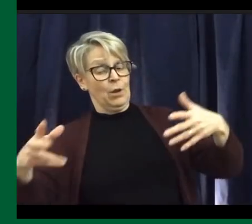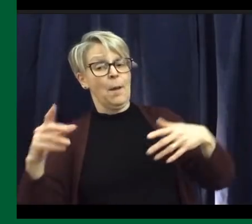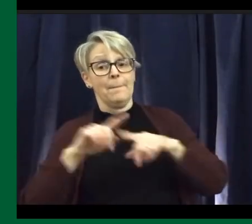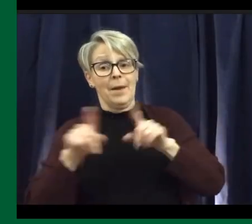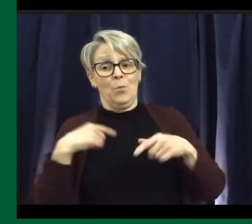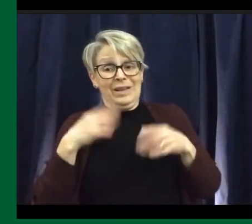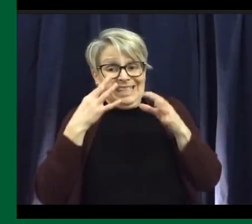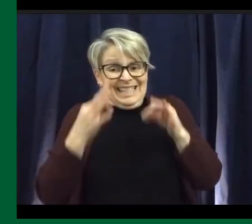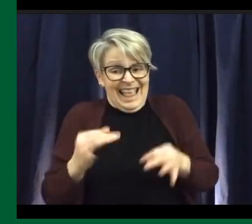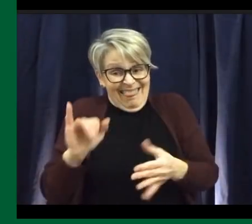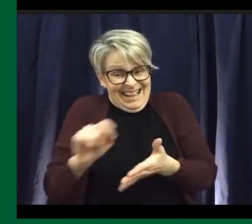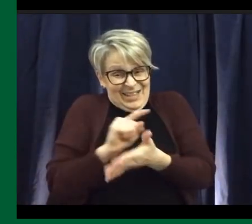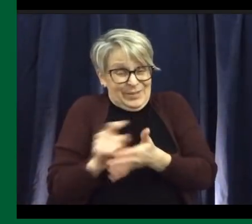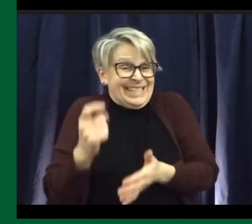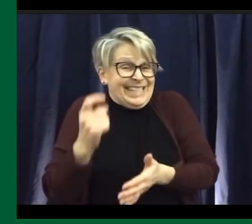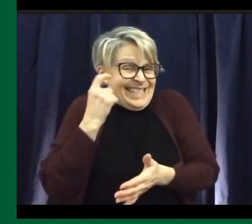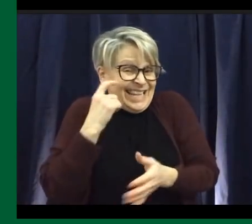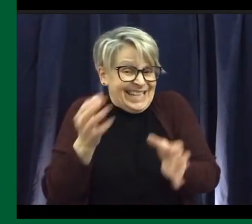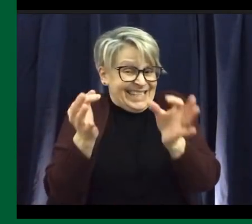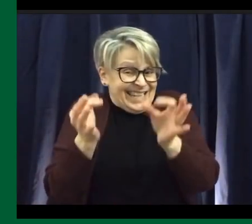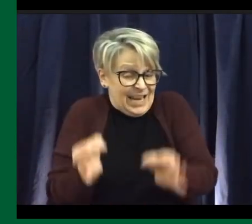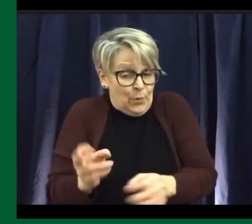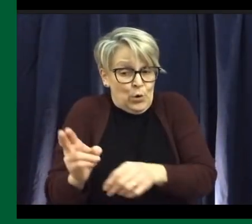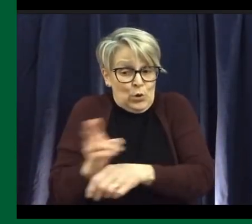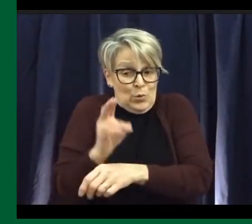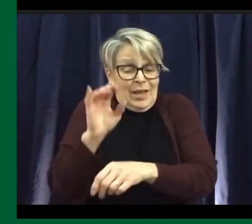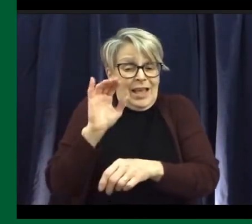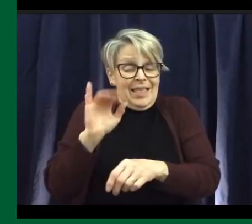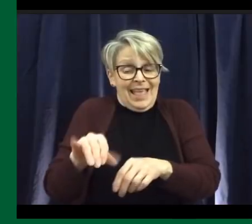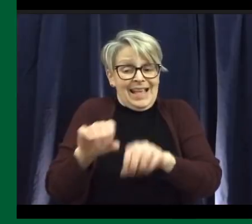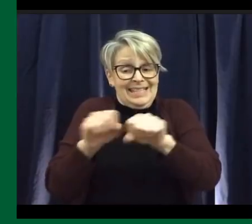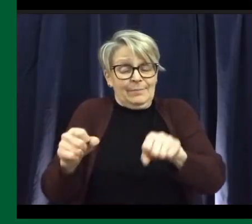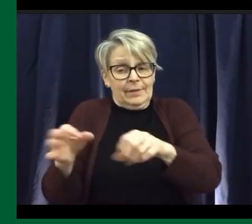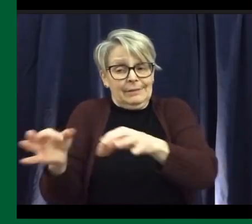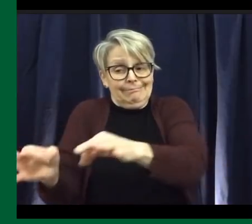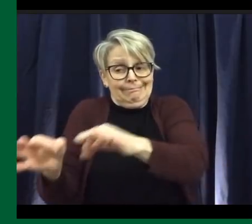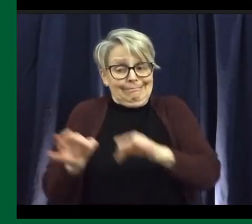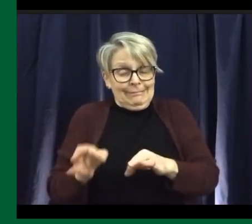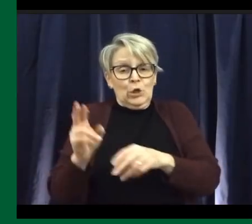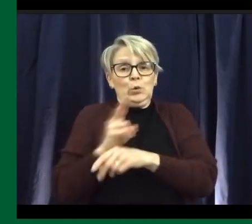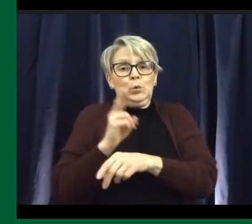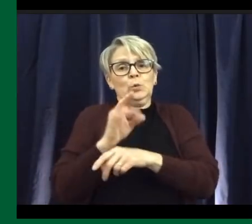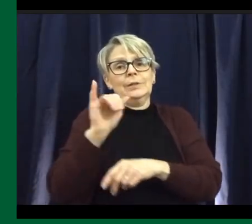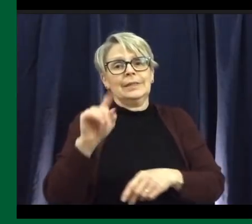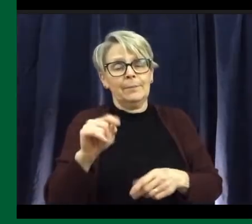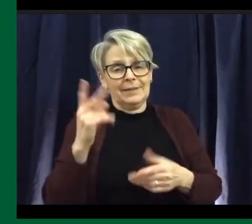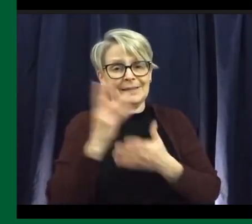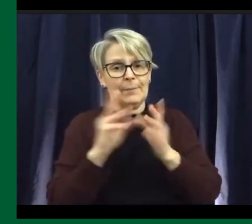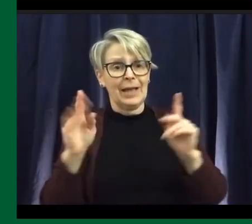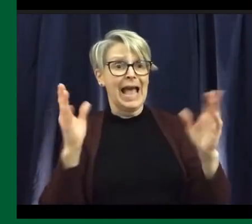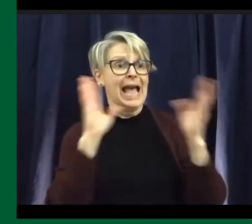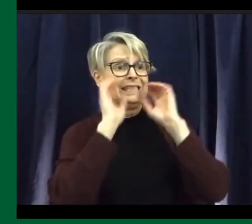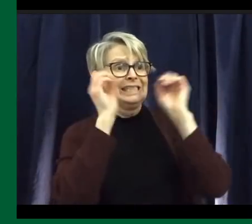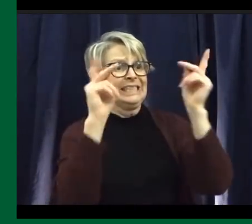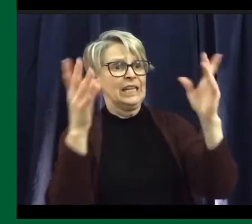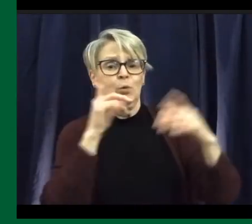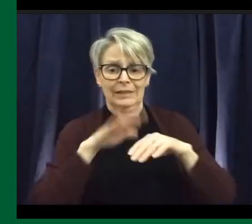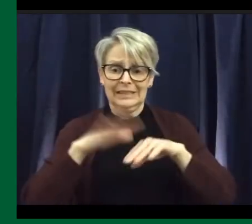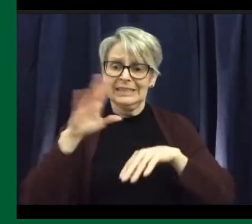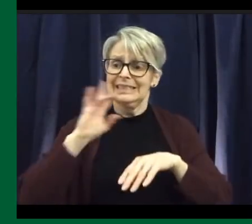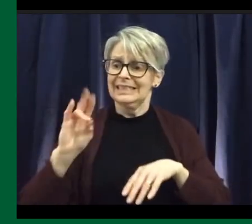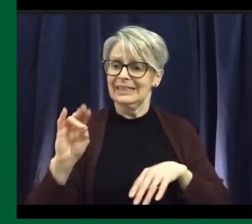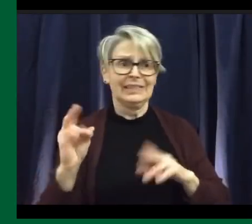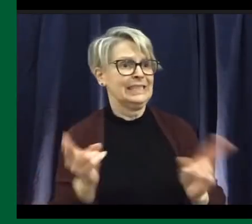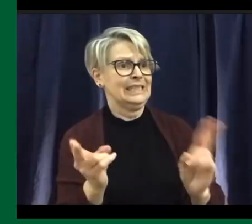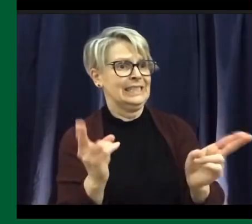this week, to use the system earlier so that we can reduce some of the anxiety in the 70 plus group because